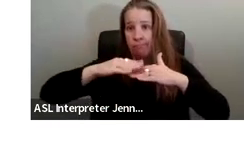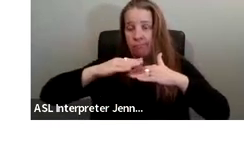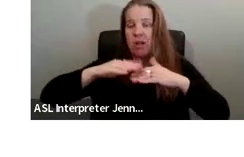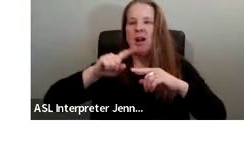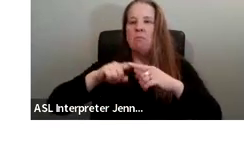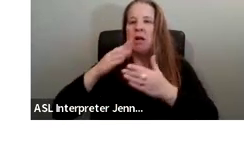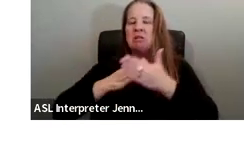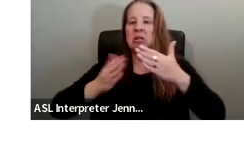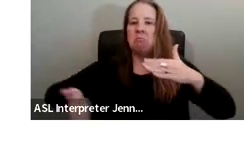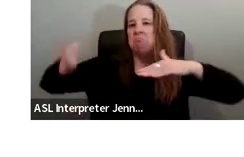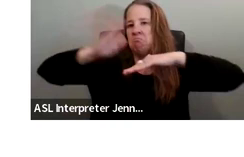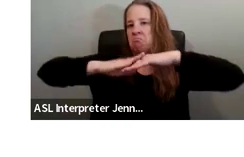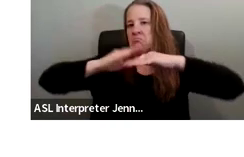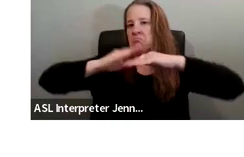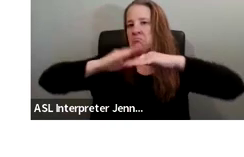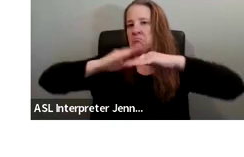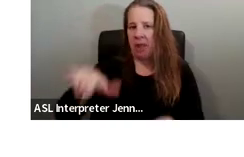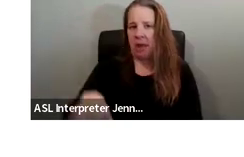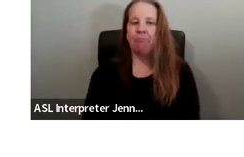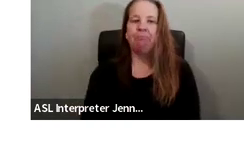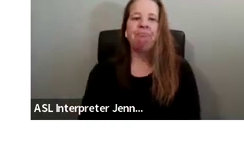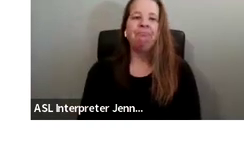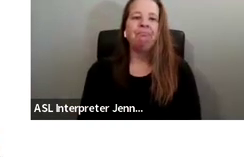than 50%. Next slide, please.